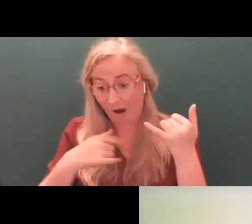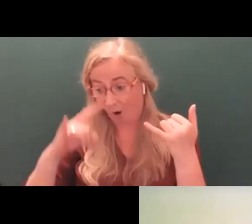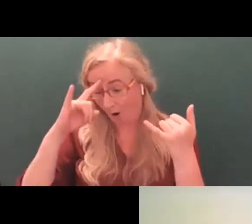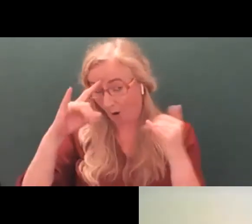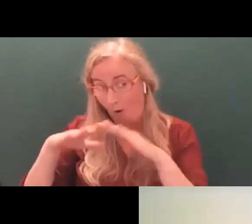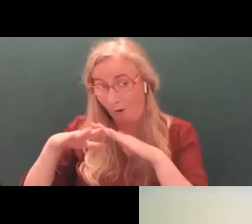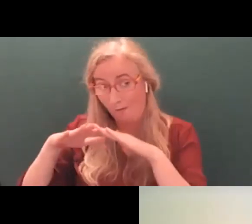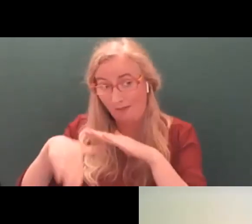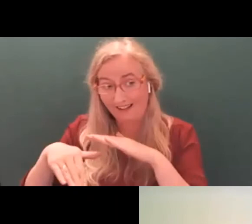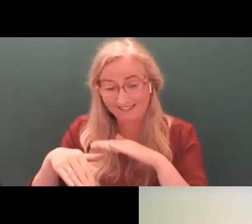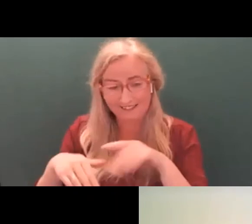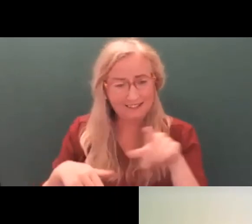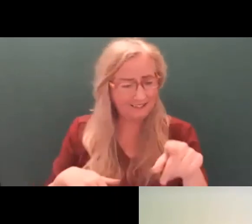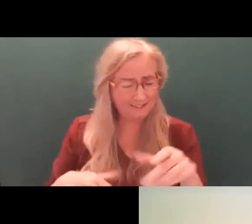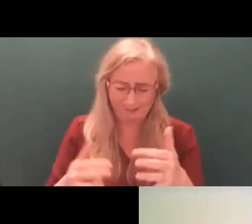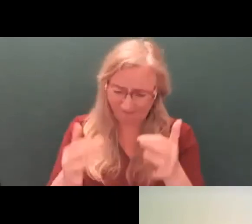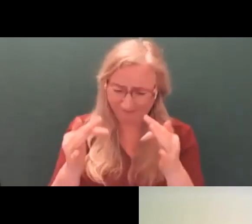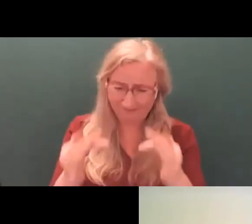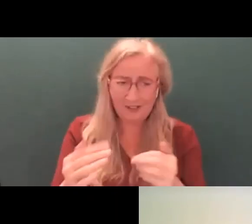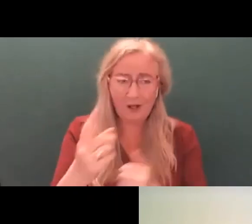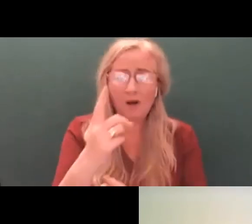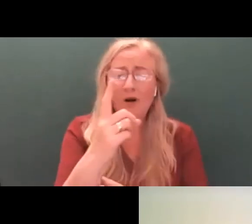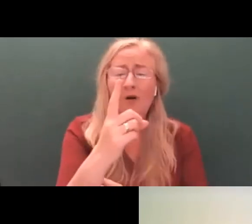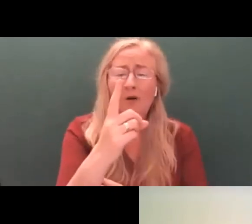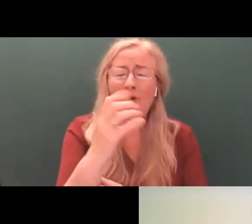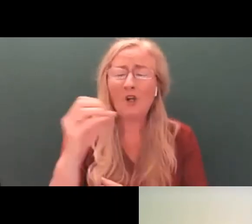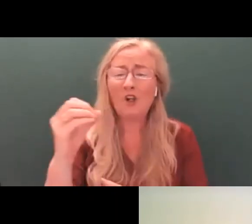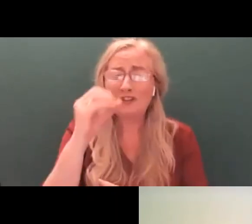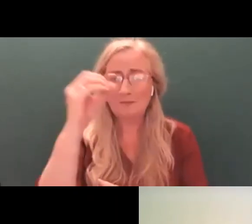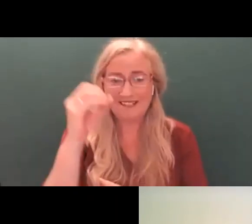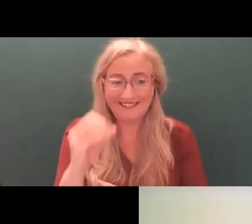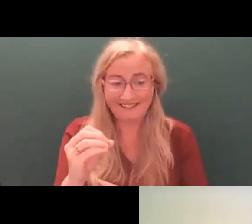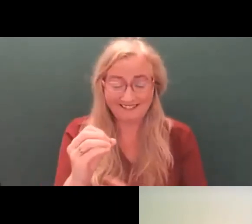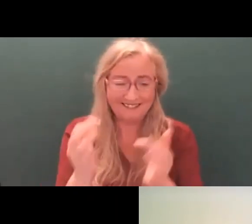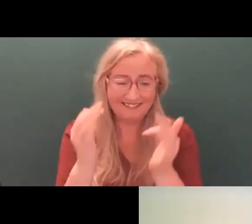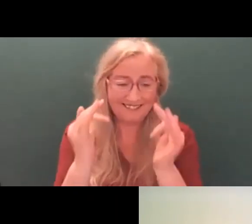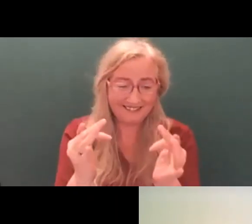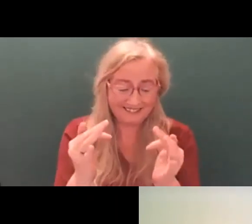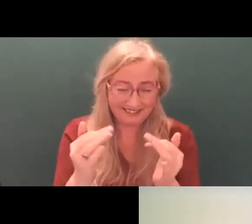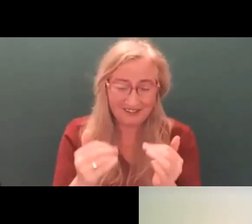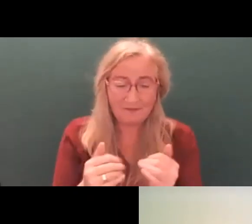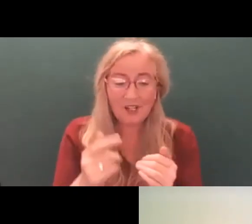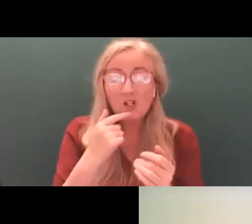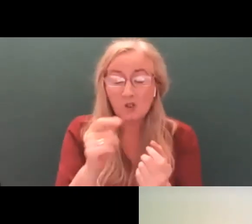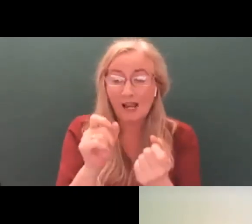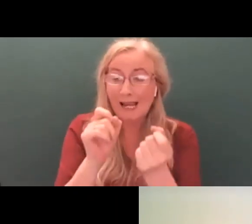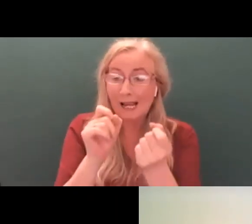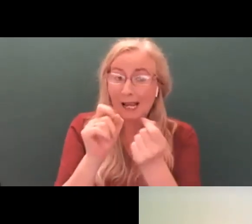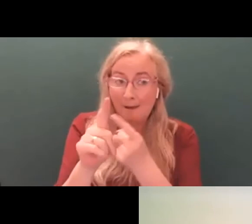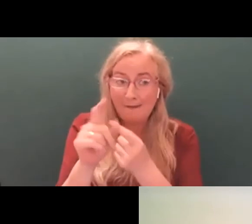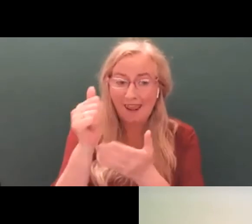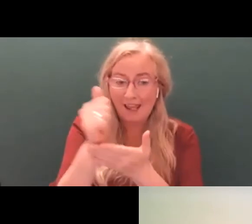Yeah, 100%. Yeah, and so there's the email address, which is